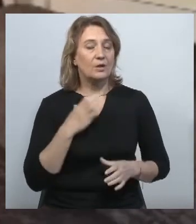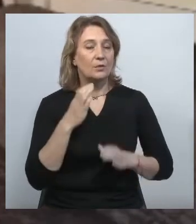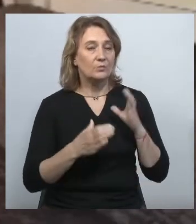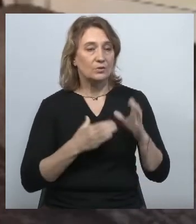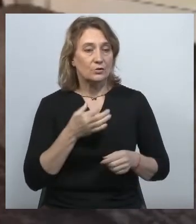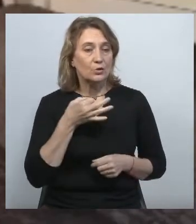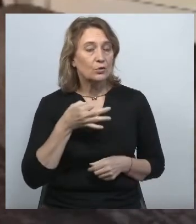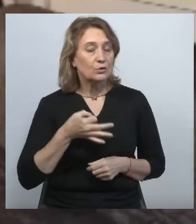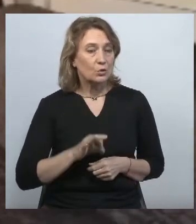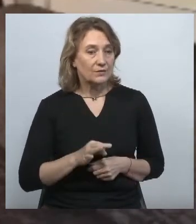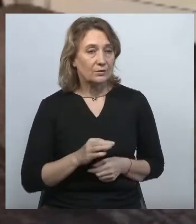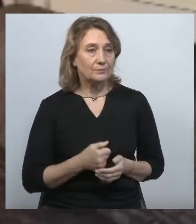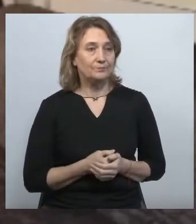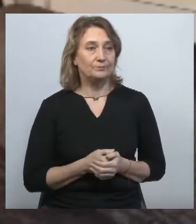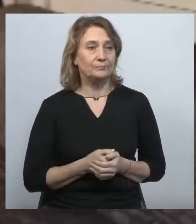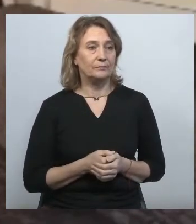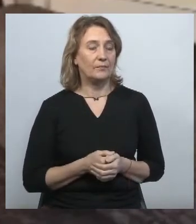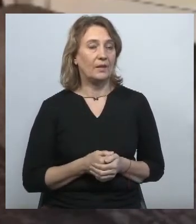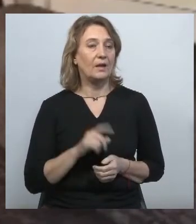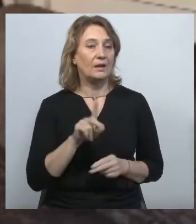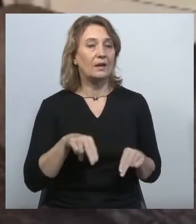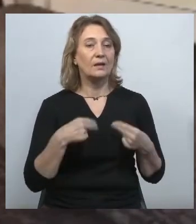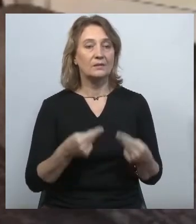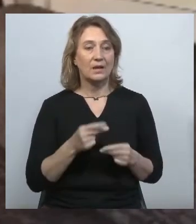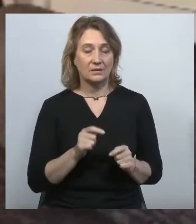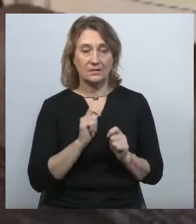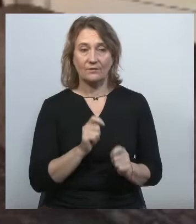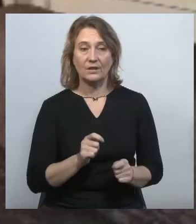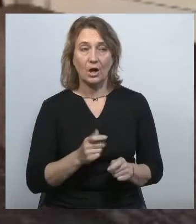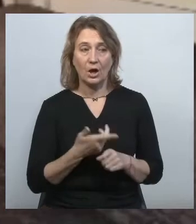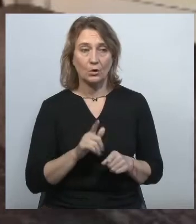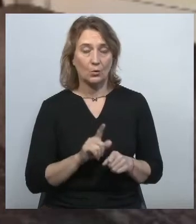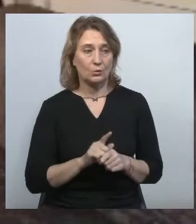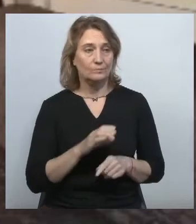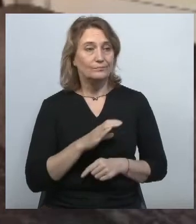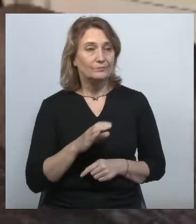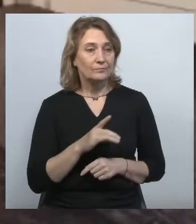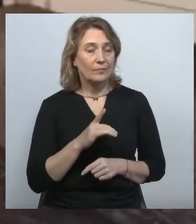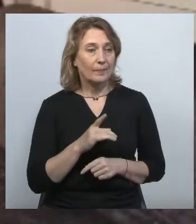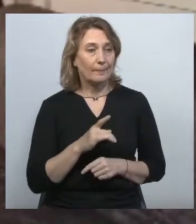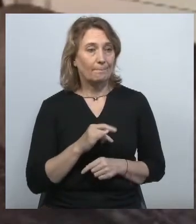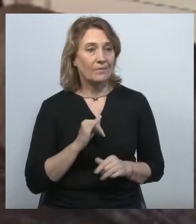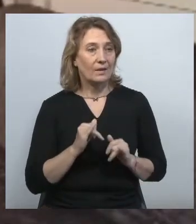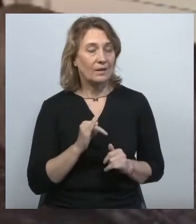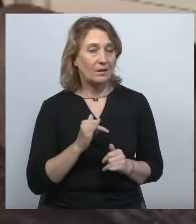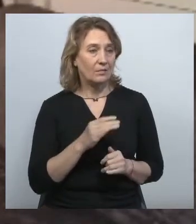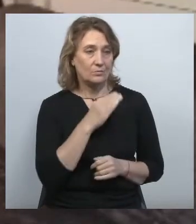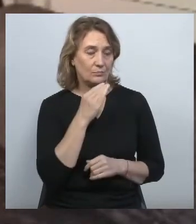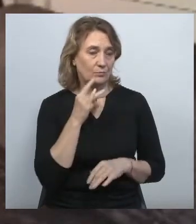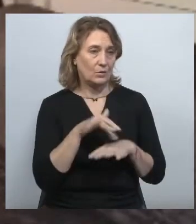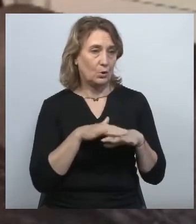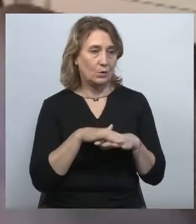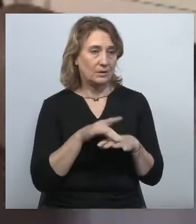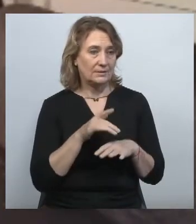off in terms of audience loyalty, audience commitment, and audience response to the work that you